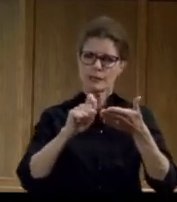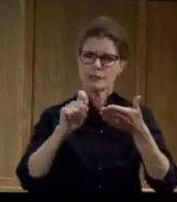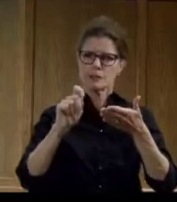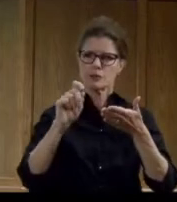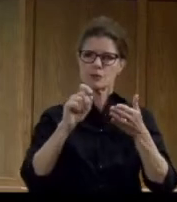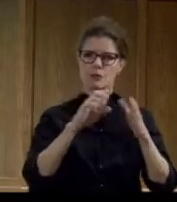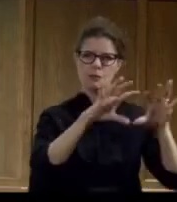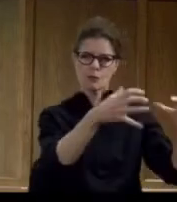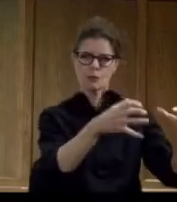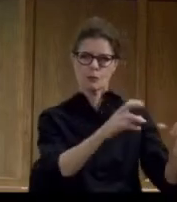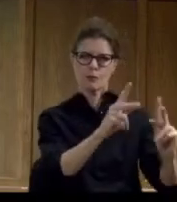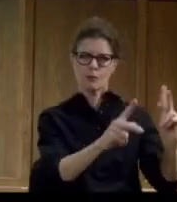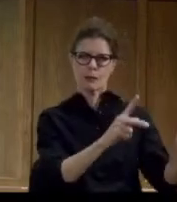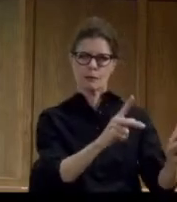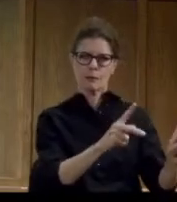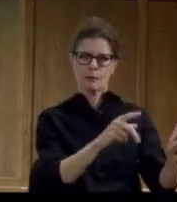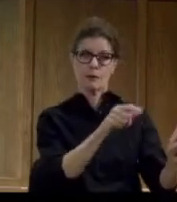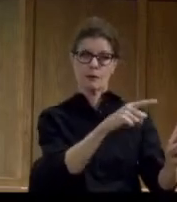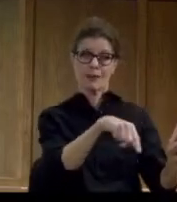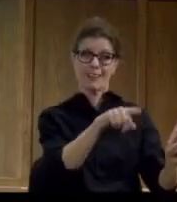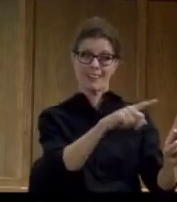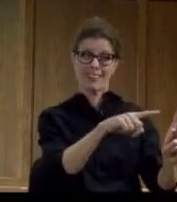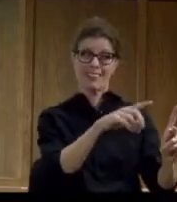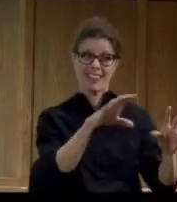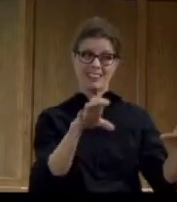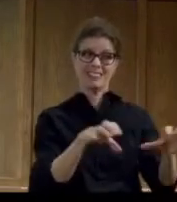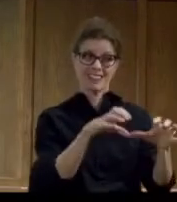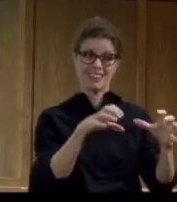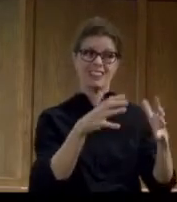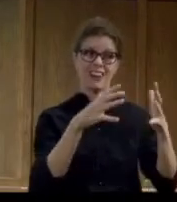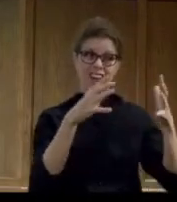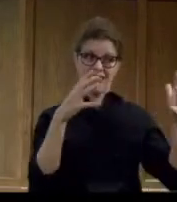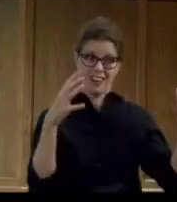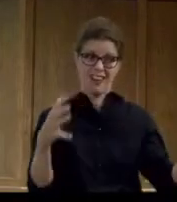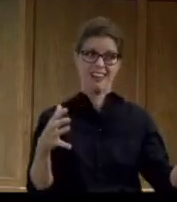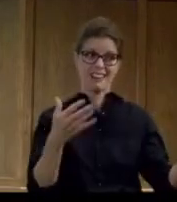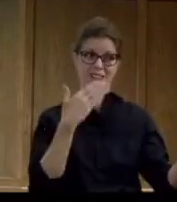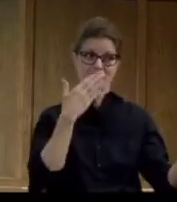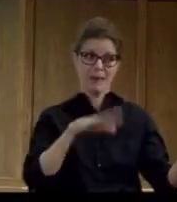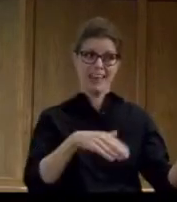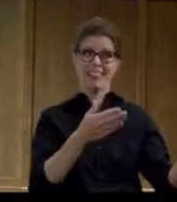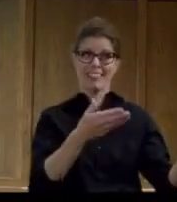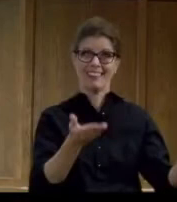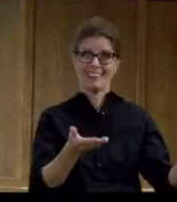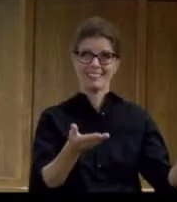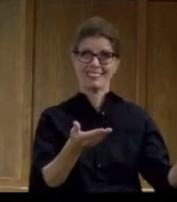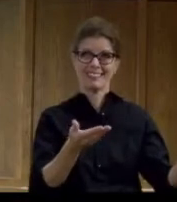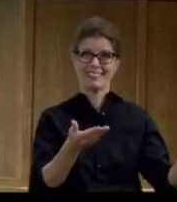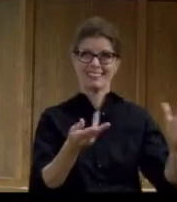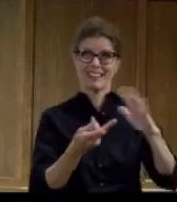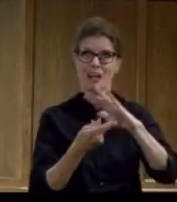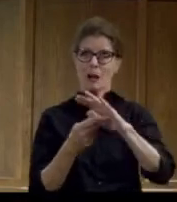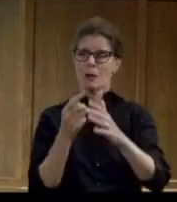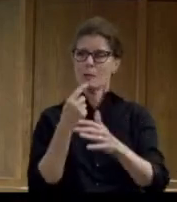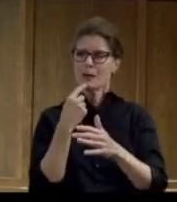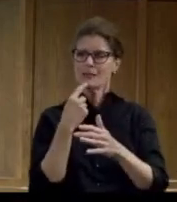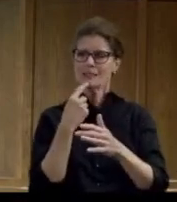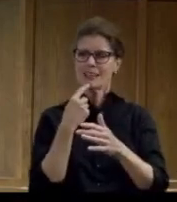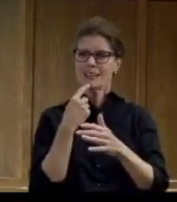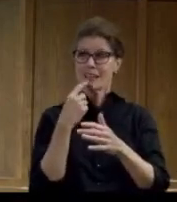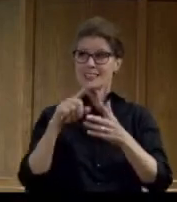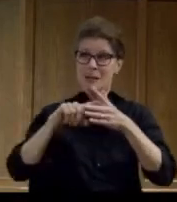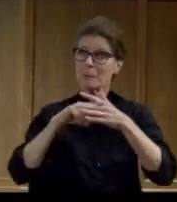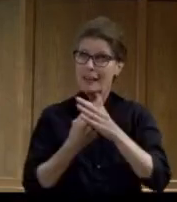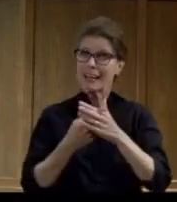done a lot of things that they shouldn't have done. And what Paul is saying, I mean, this is the very beginning of the letter. I love